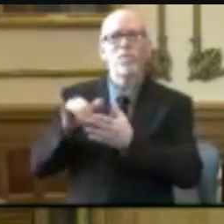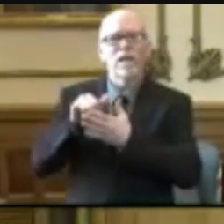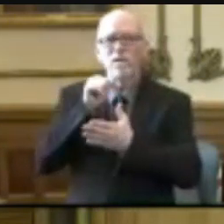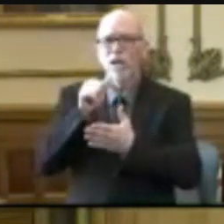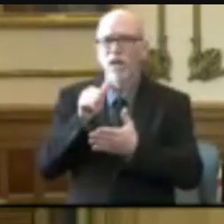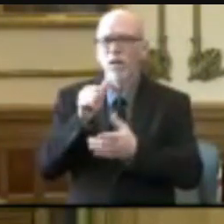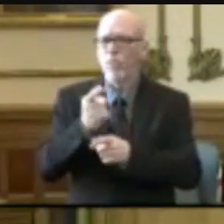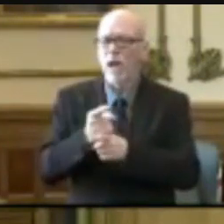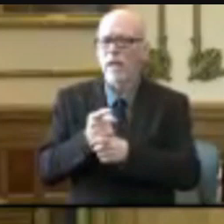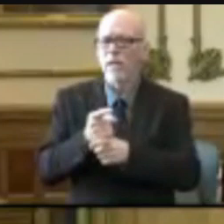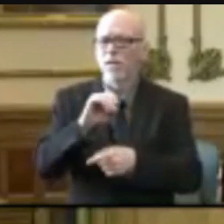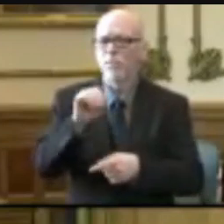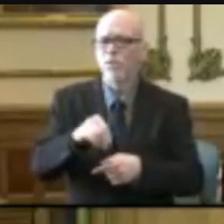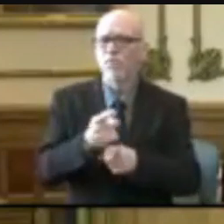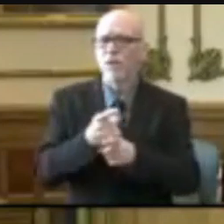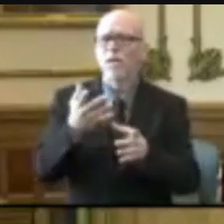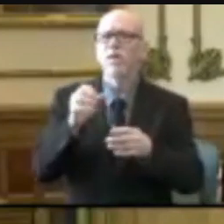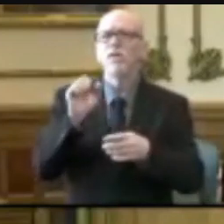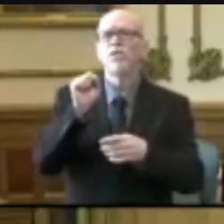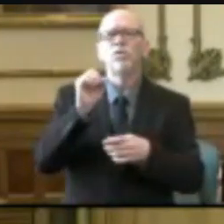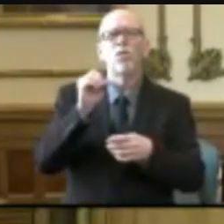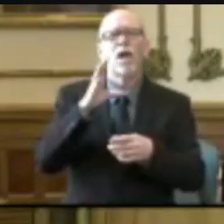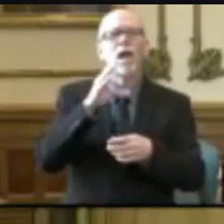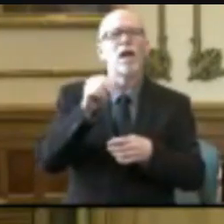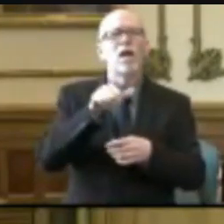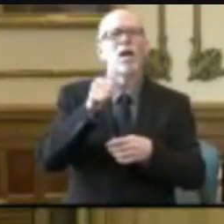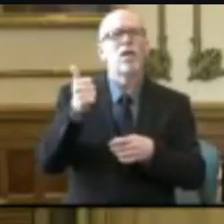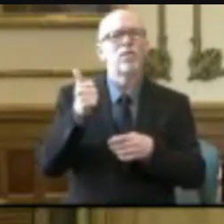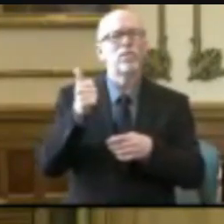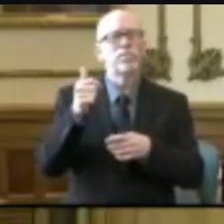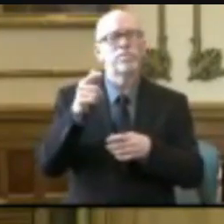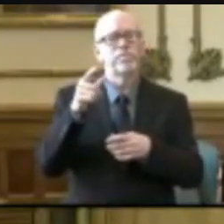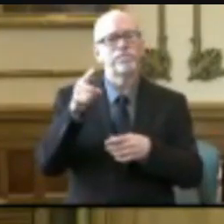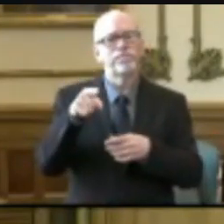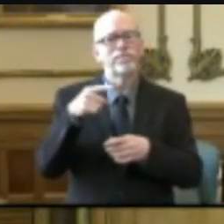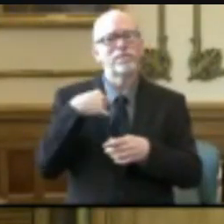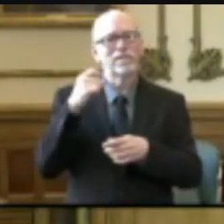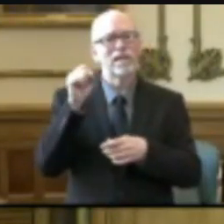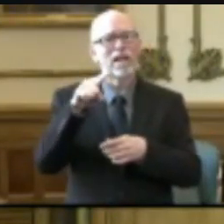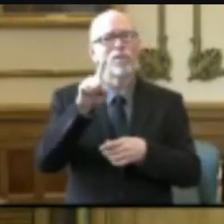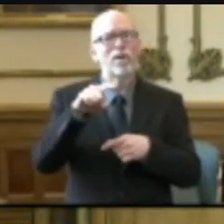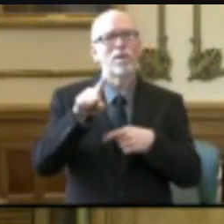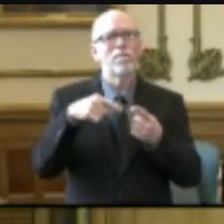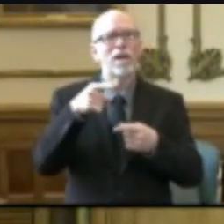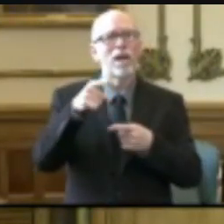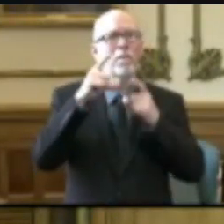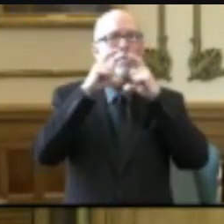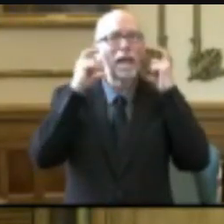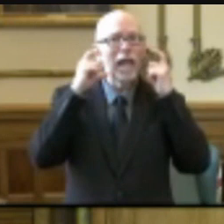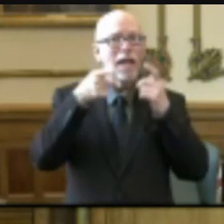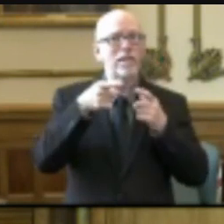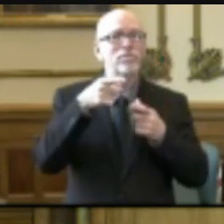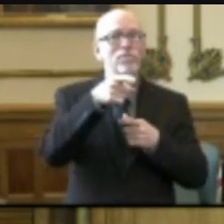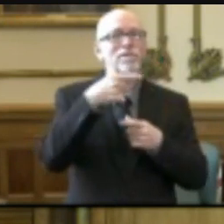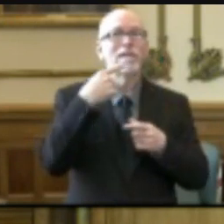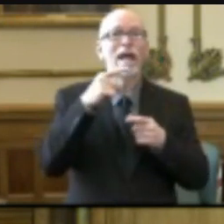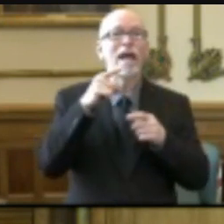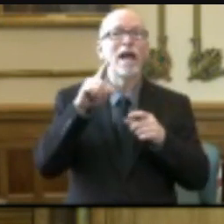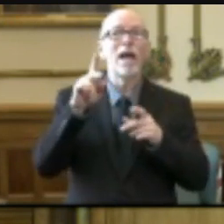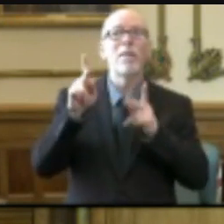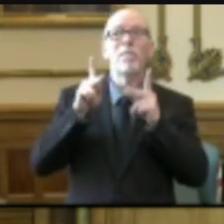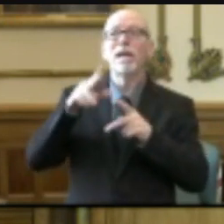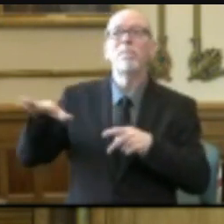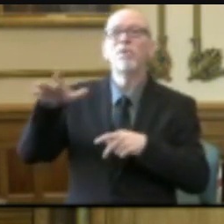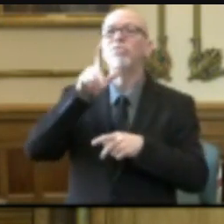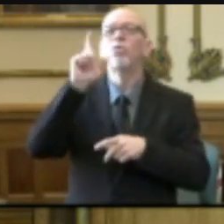not correct. And then earlier this week, I asked you a question about masks, and you gave a great answer saying the public doesn't need